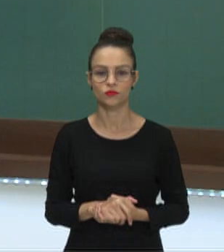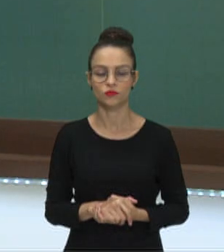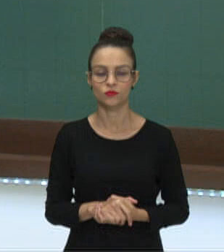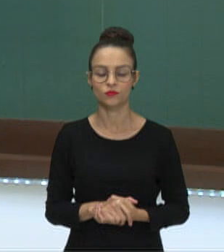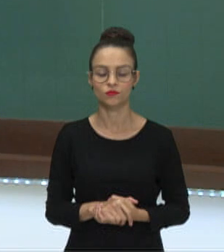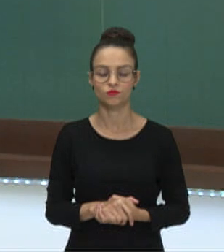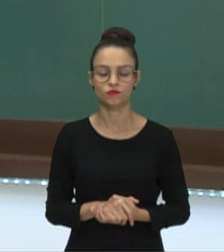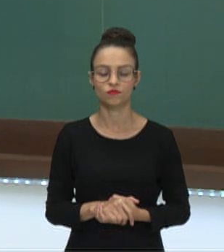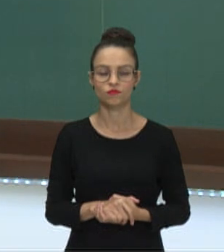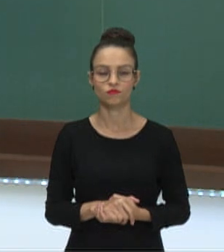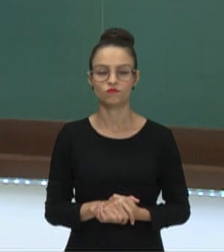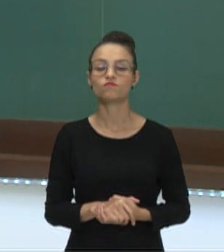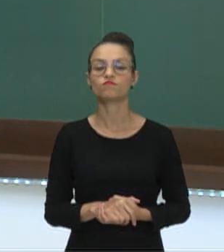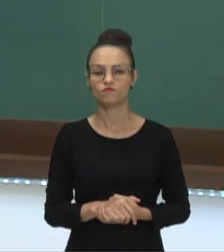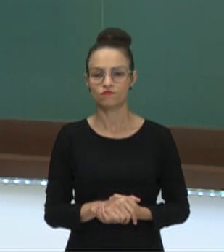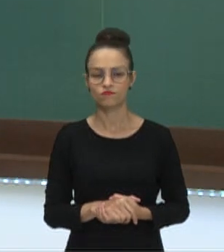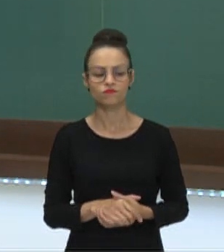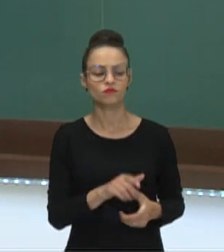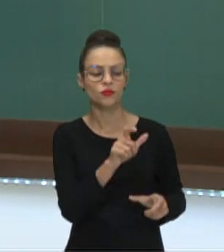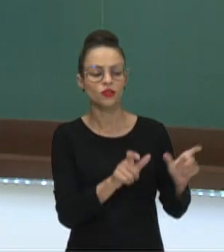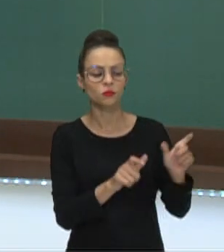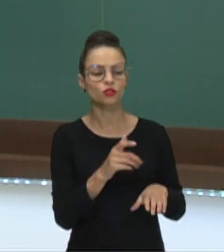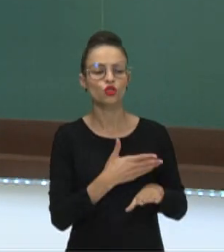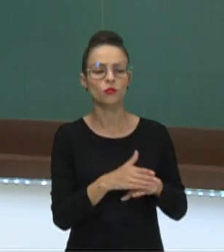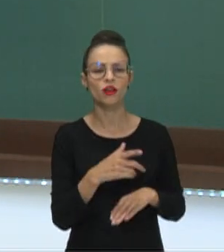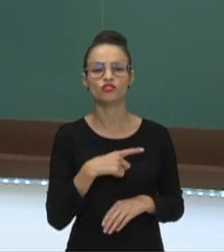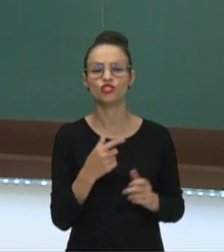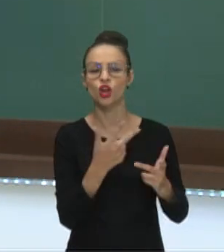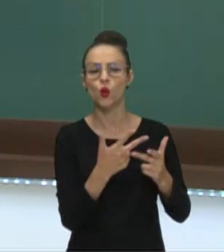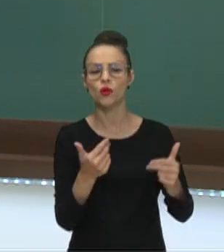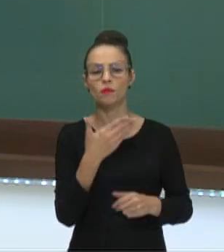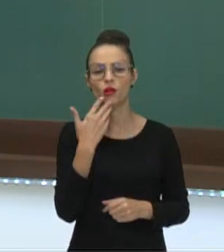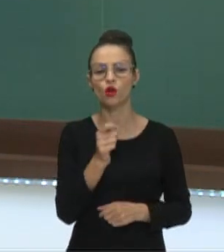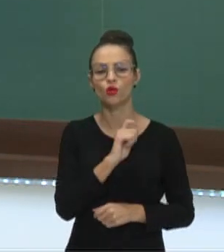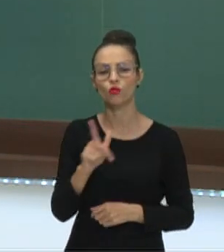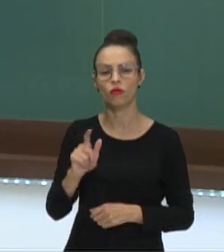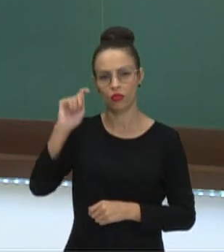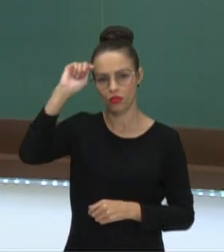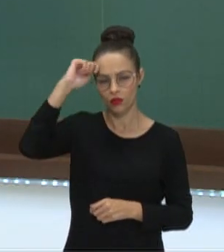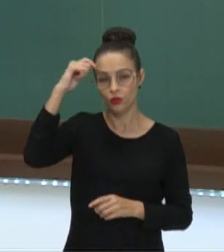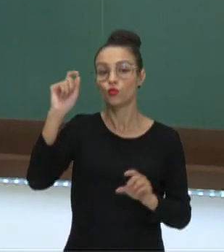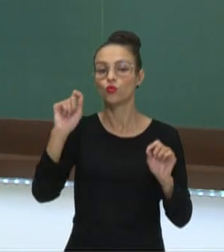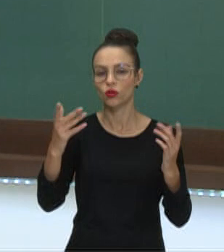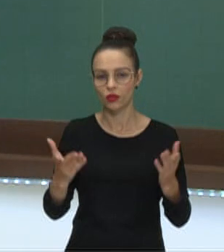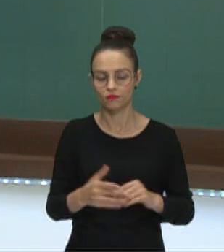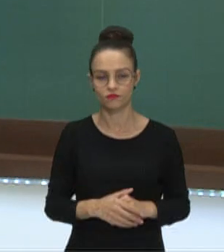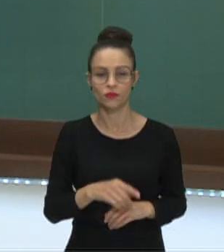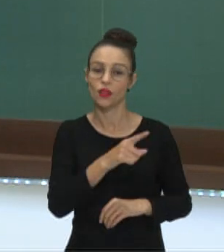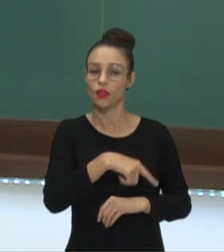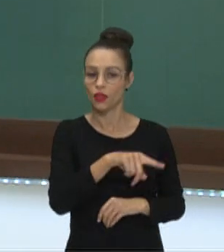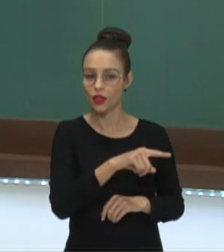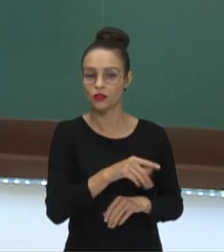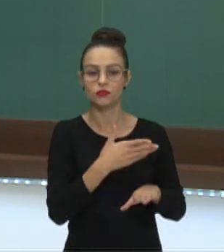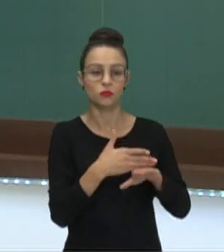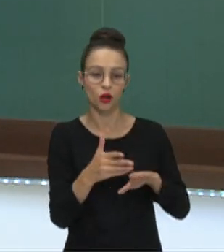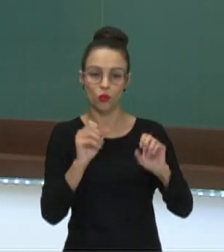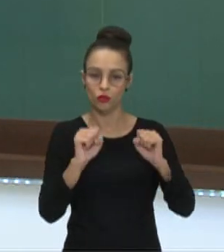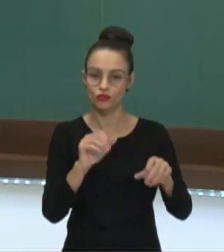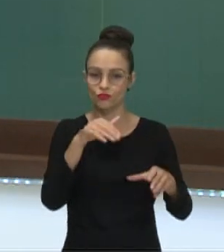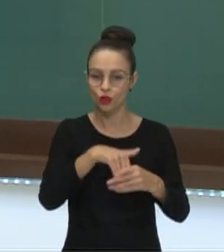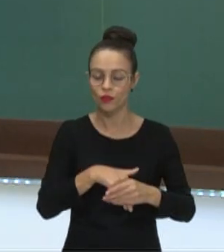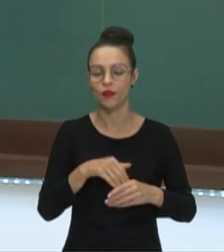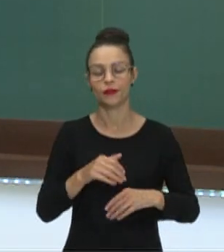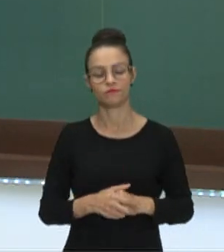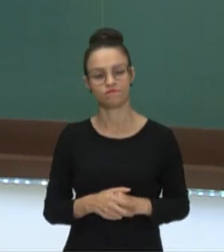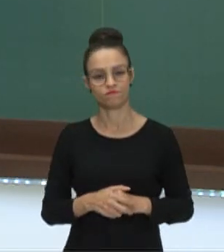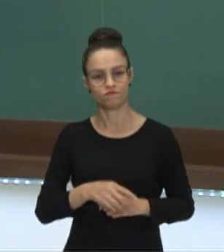E as vantagens do brancos, então? Milhões, né? Mas as que estão no texto. Eles podiam votar, eles